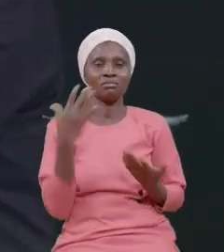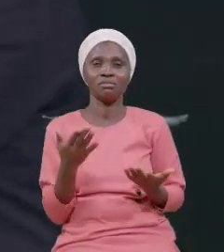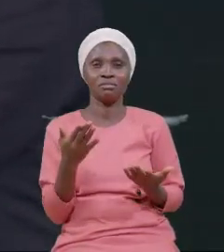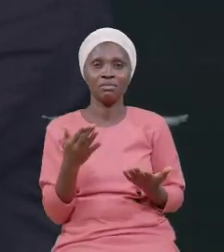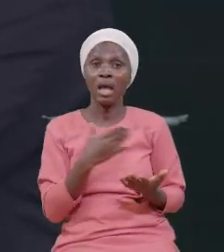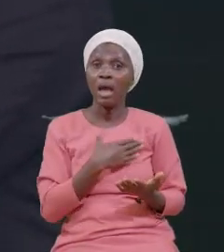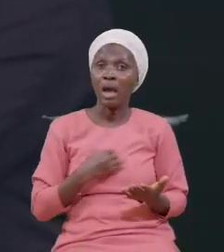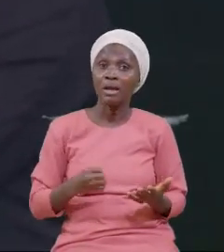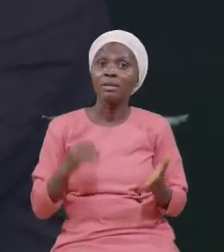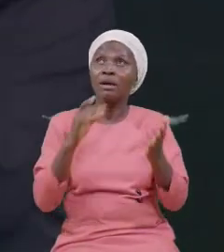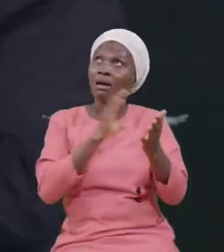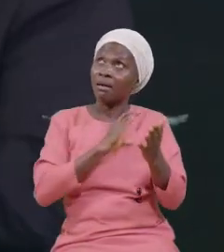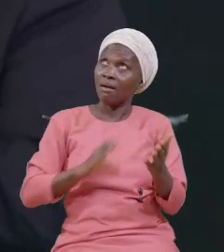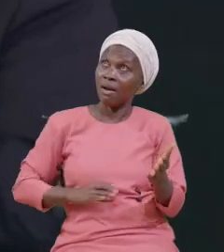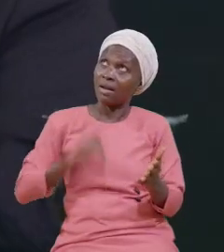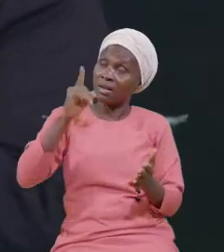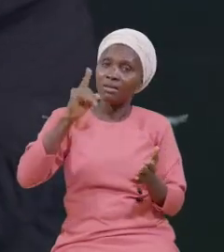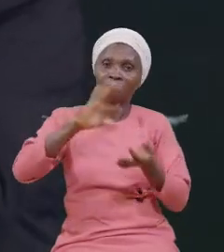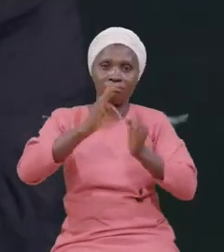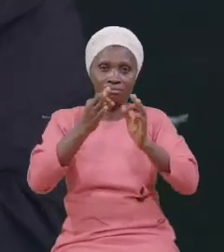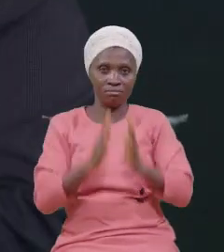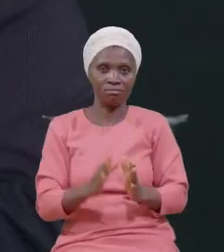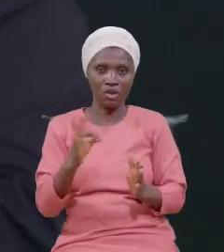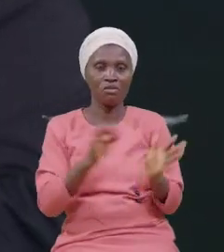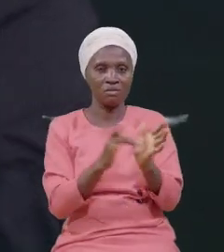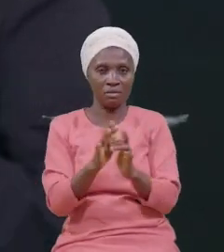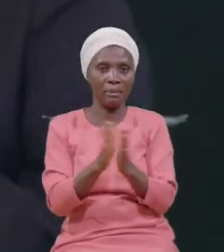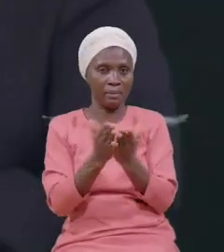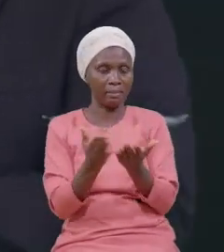the interpreter of scripture to the